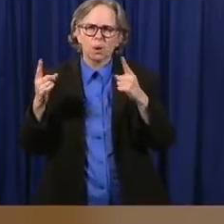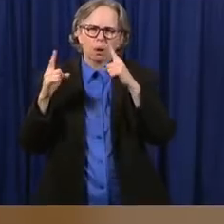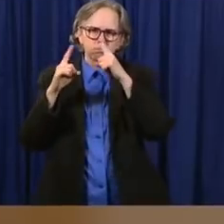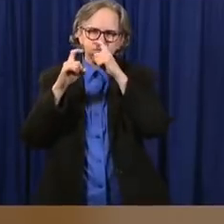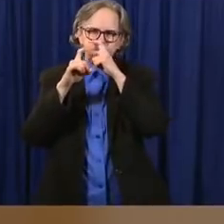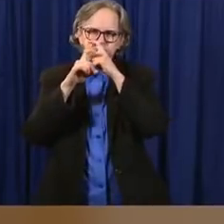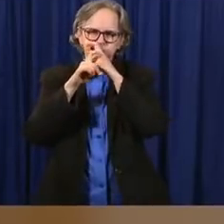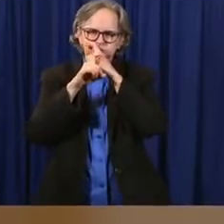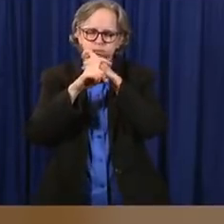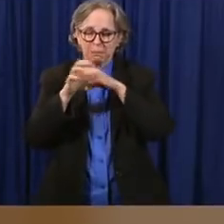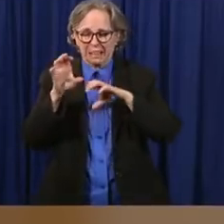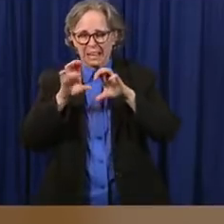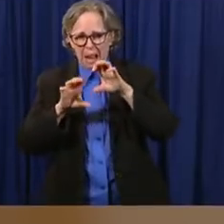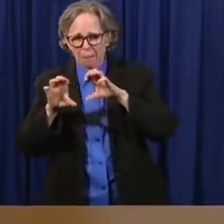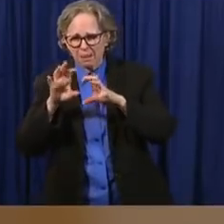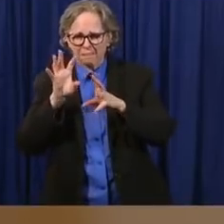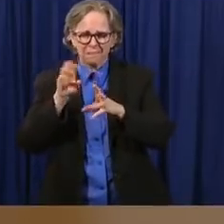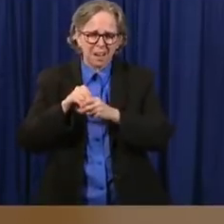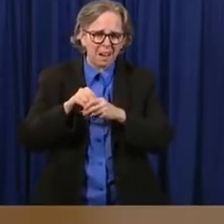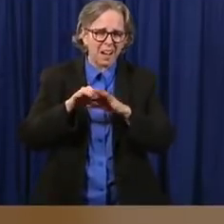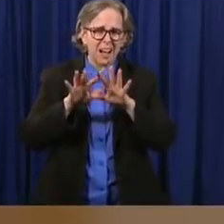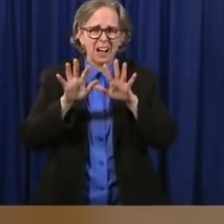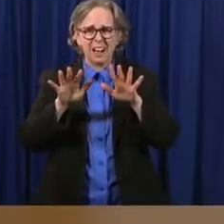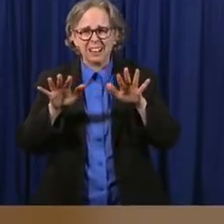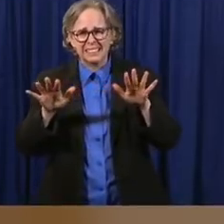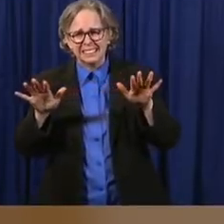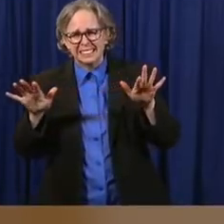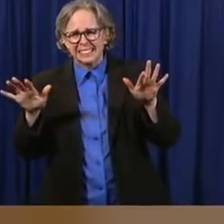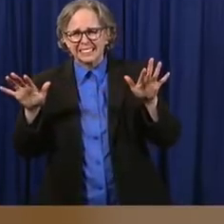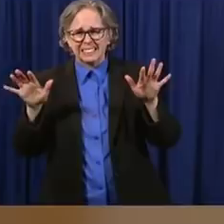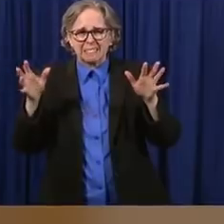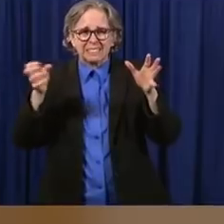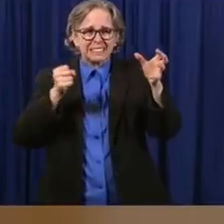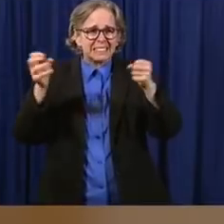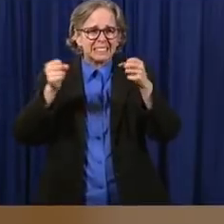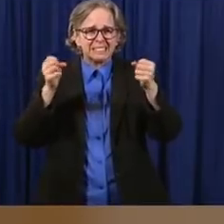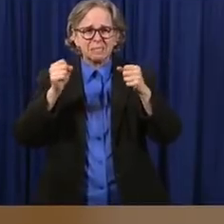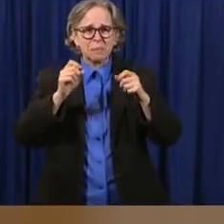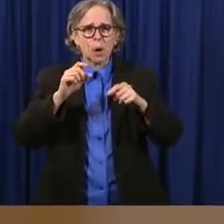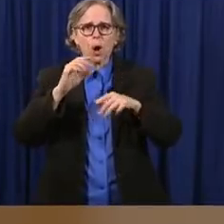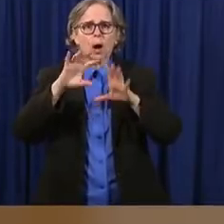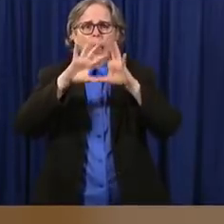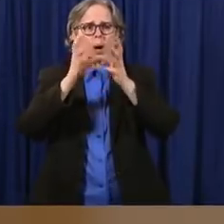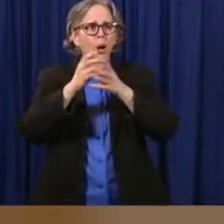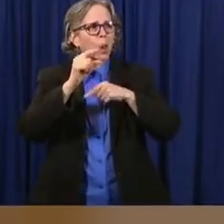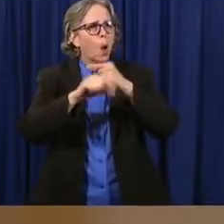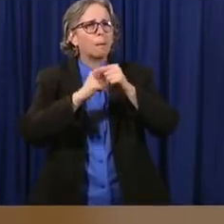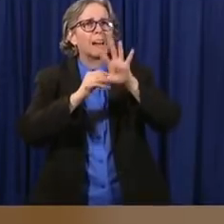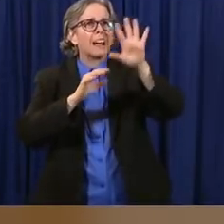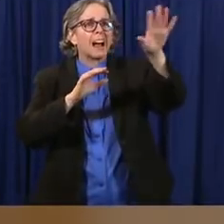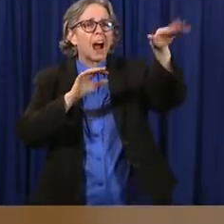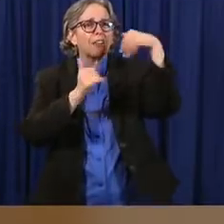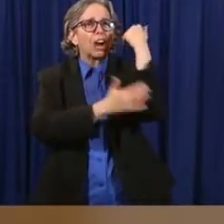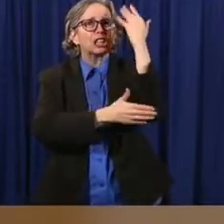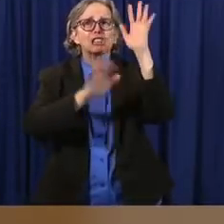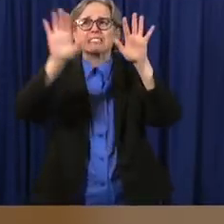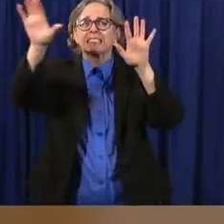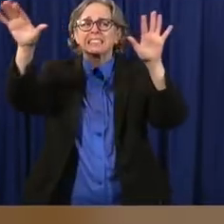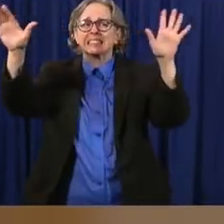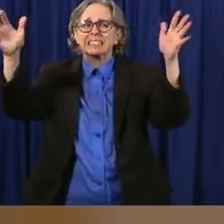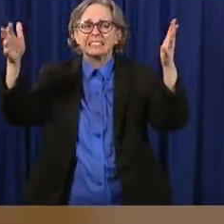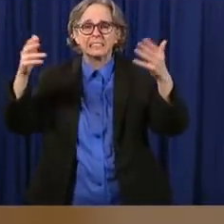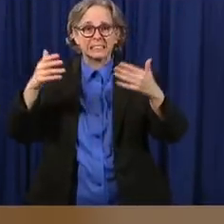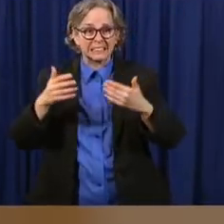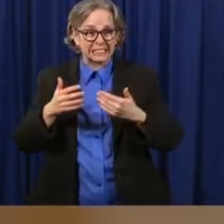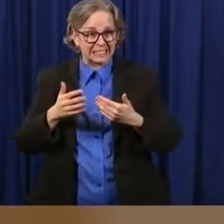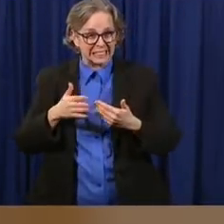have a global supply chain to those. They're proprietary in nature as well. So it's a